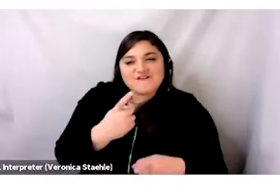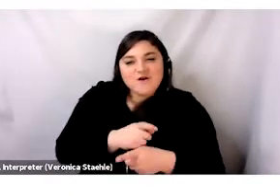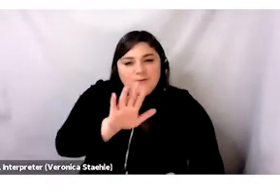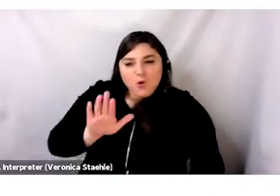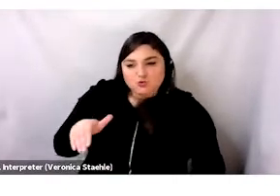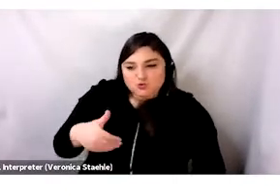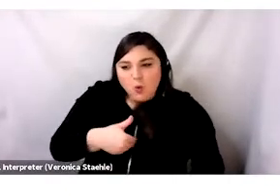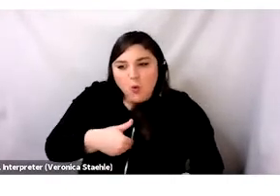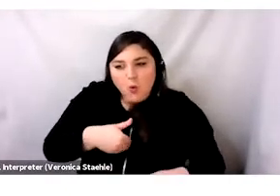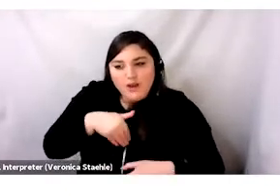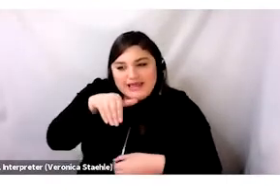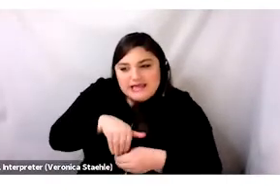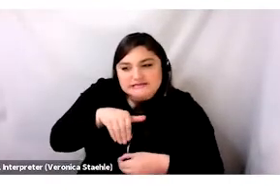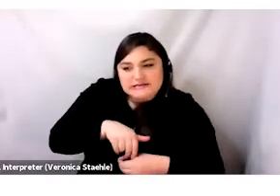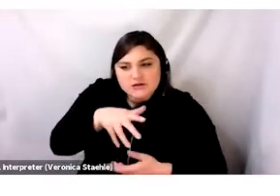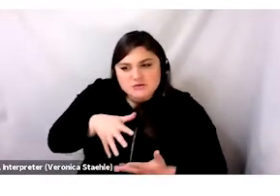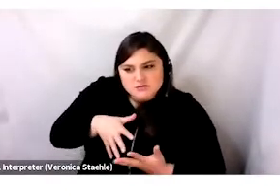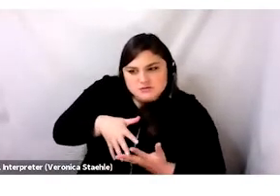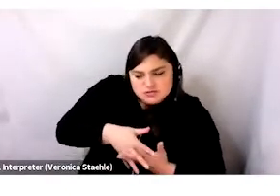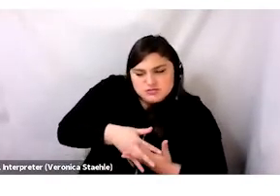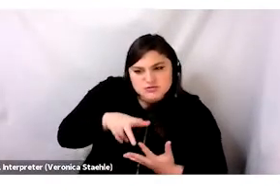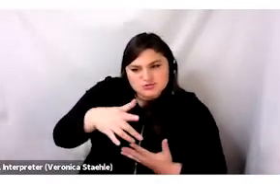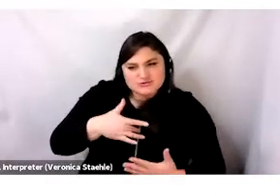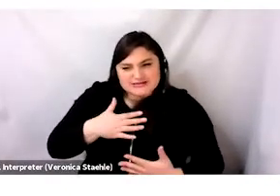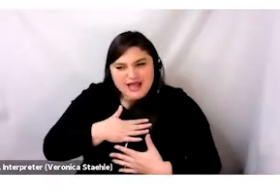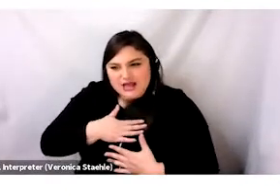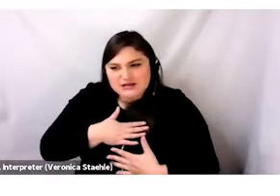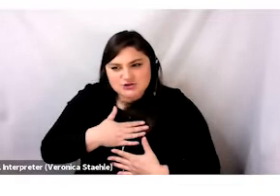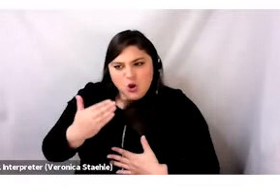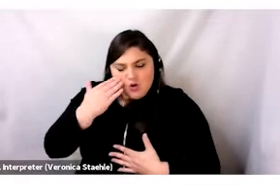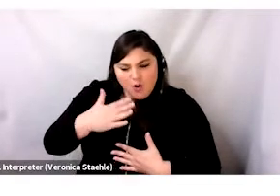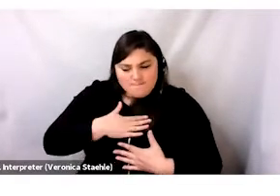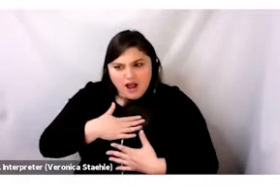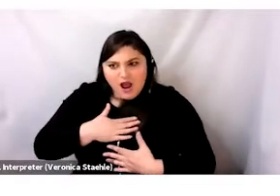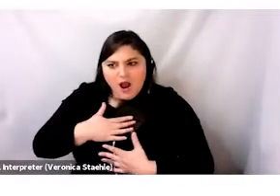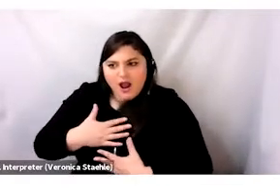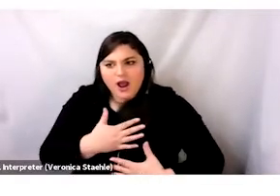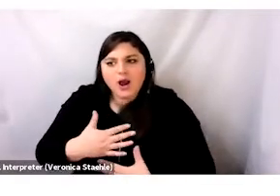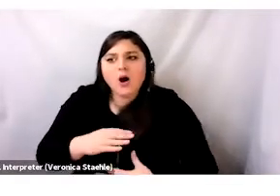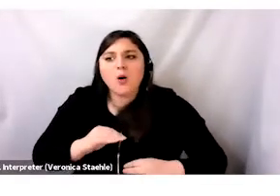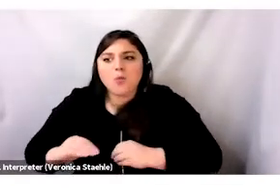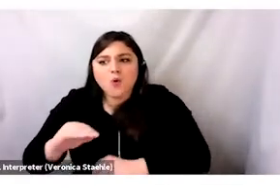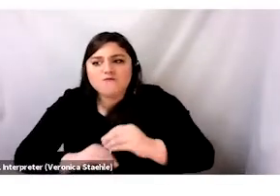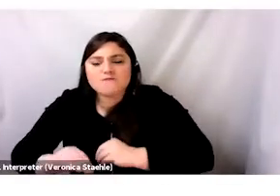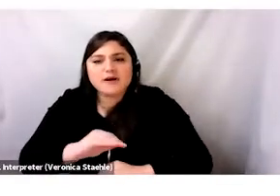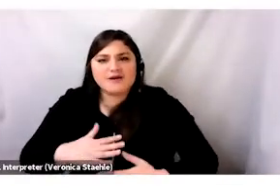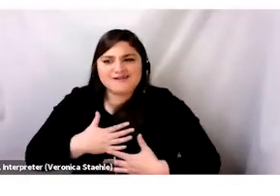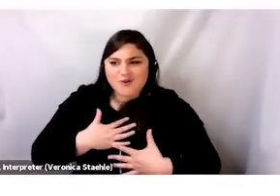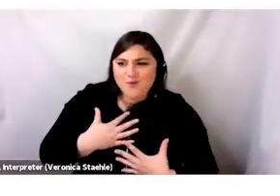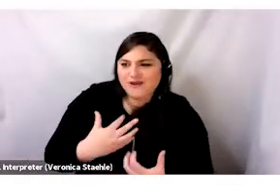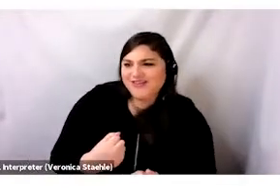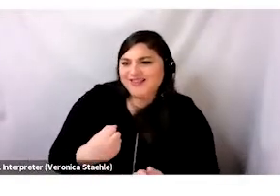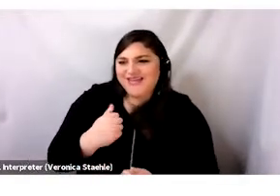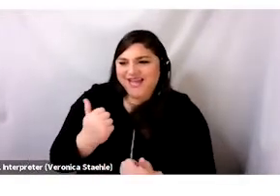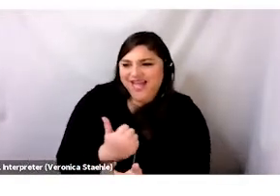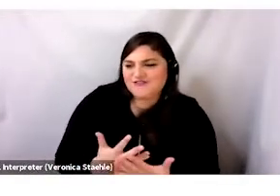and the understanding that all of our um, movements and all of our well being are